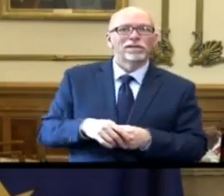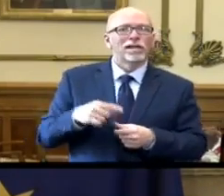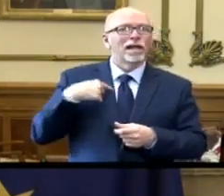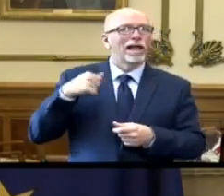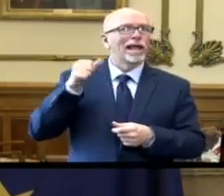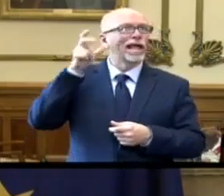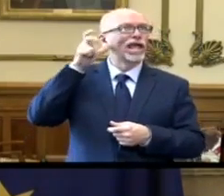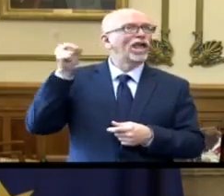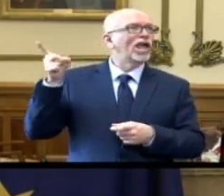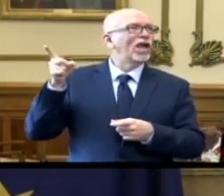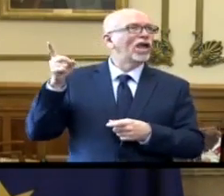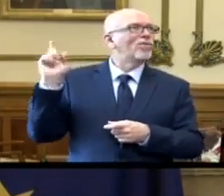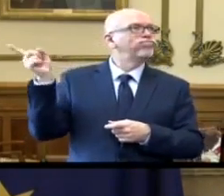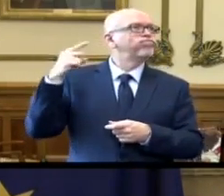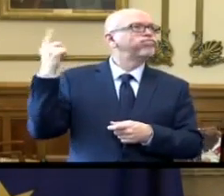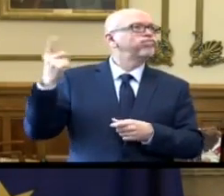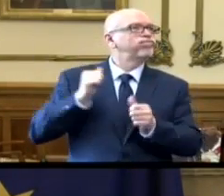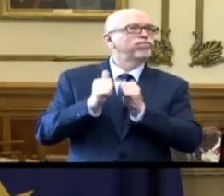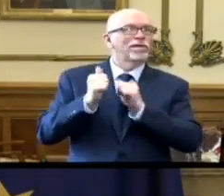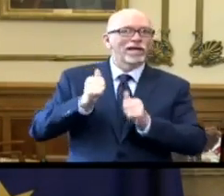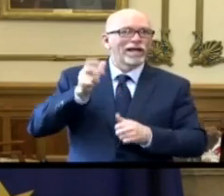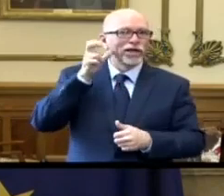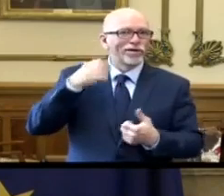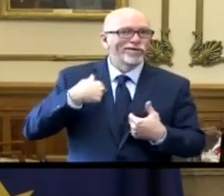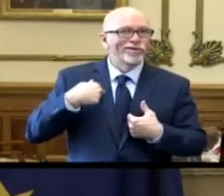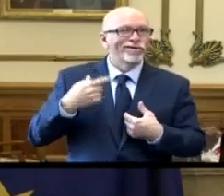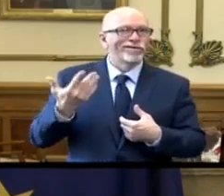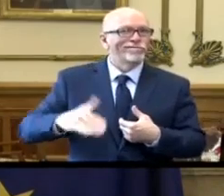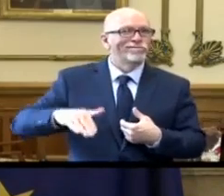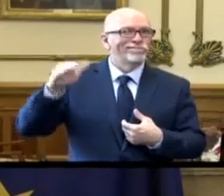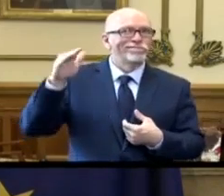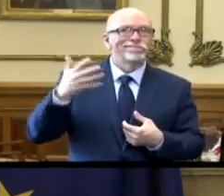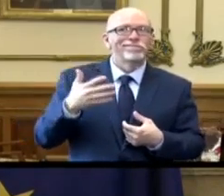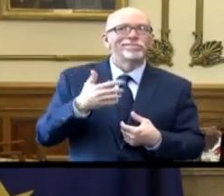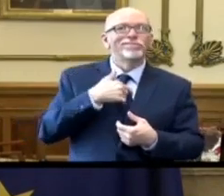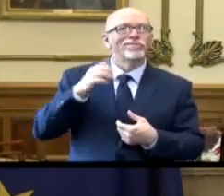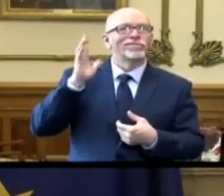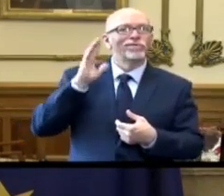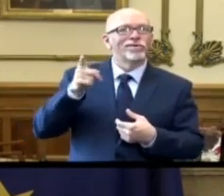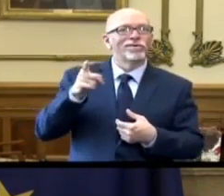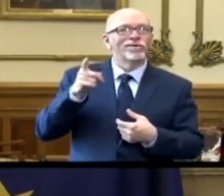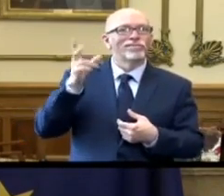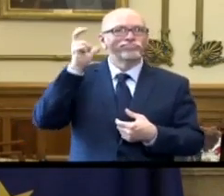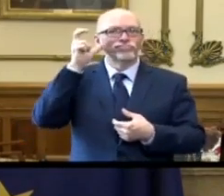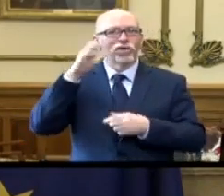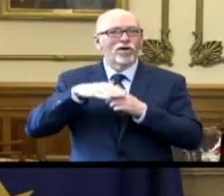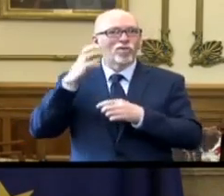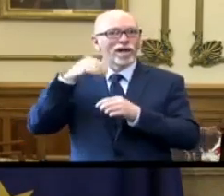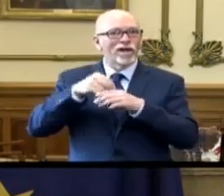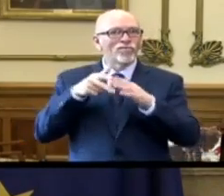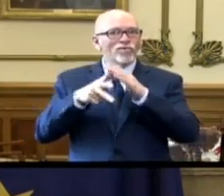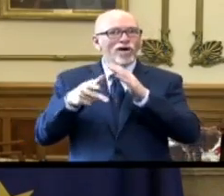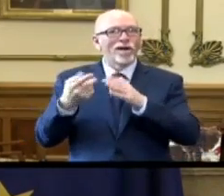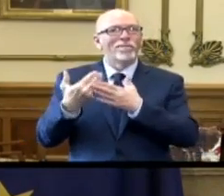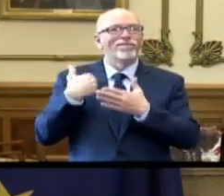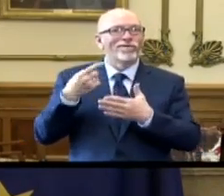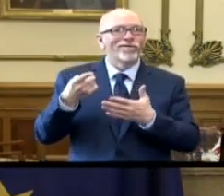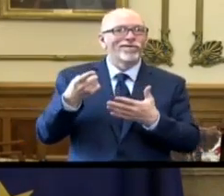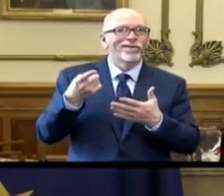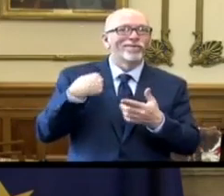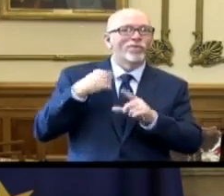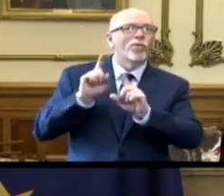could hear the cars running. And we used to take the race in on the radio in the garage before I started to go.